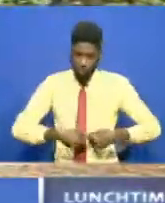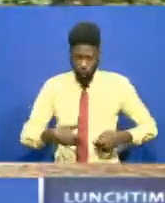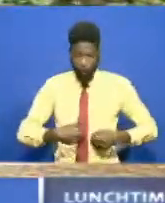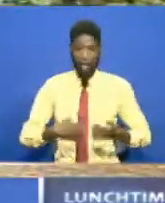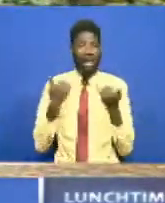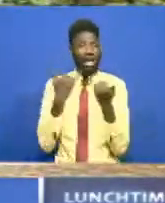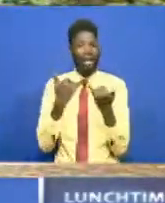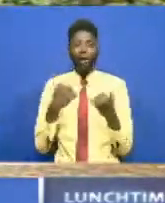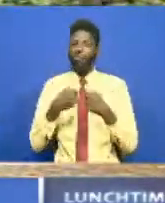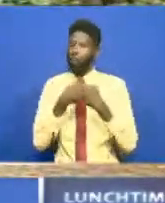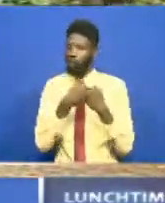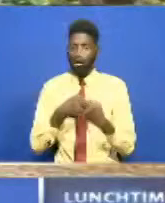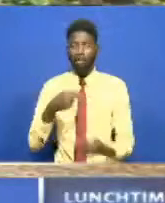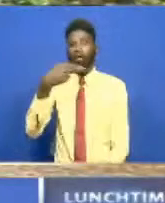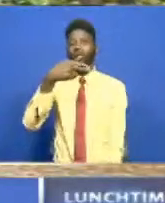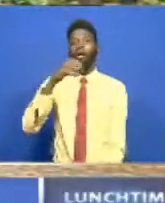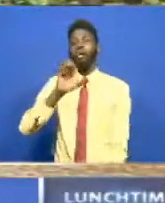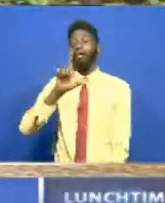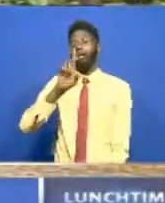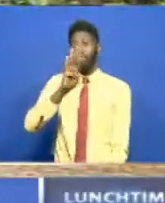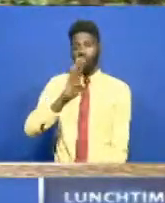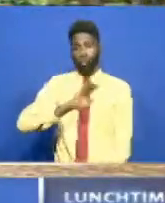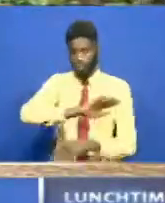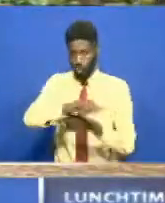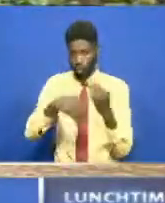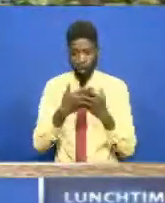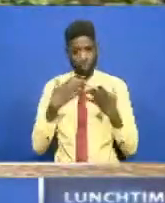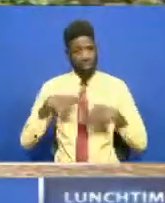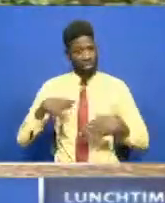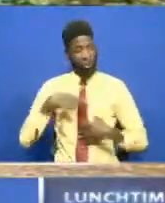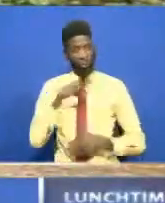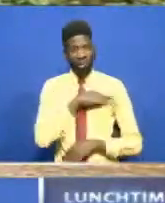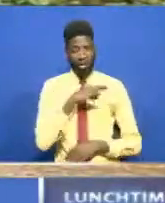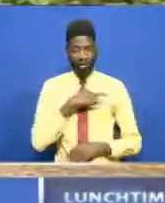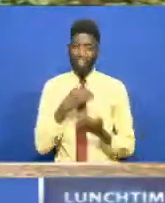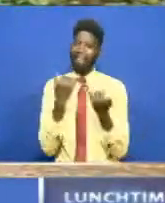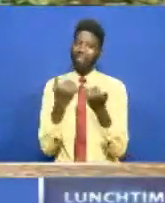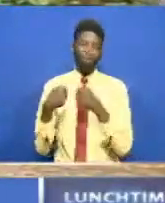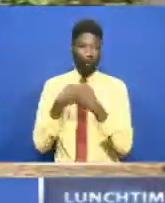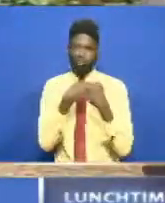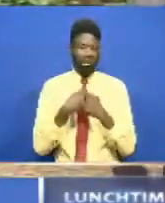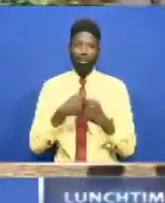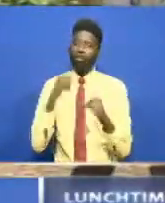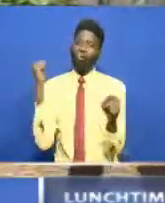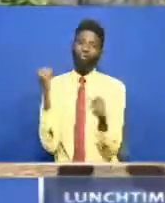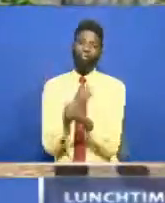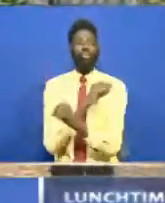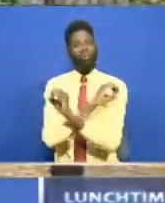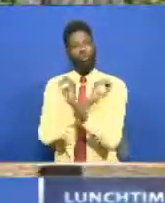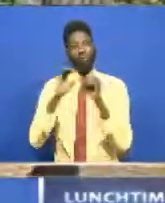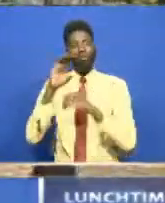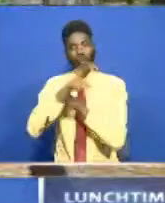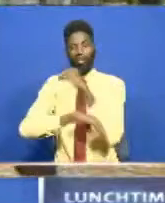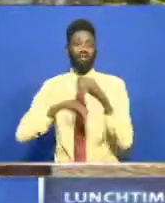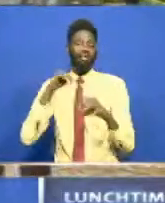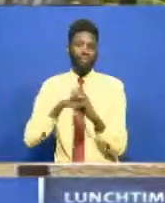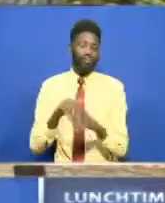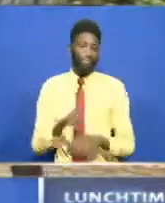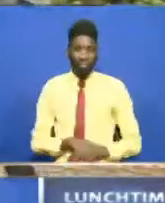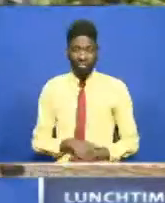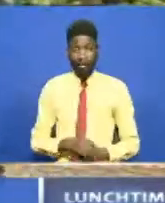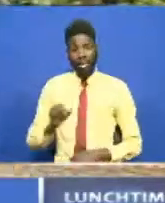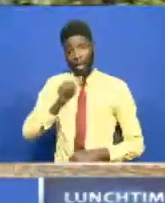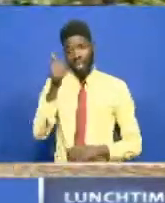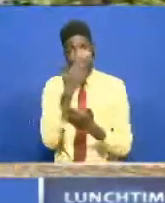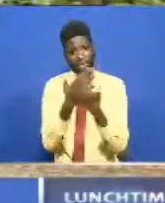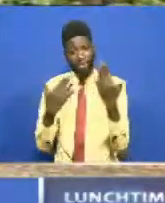loans, and all the beneficiaries are really having a hard time due to unemployment in the country. So another thing about this document that